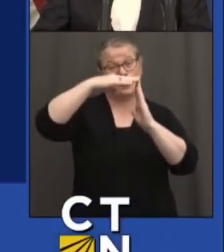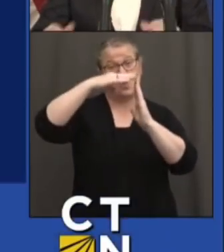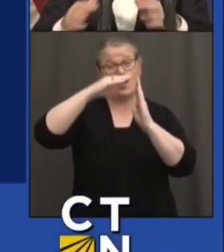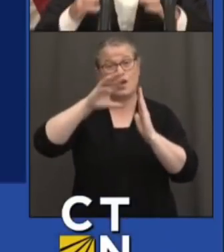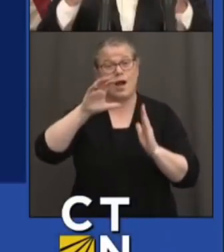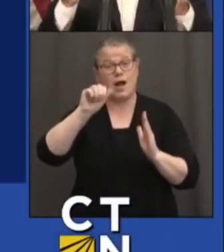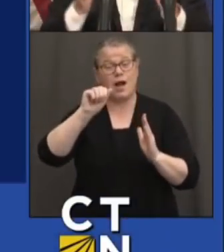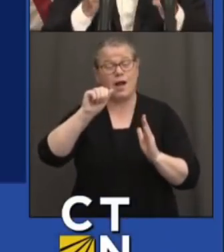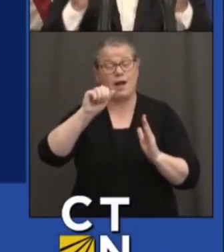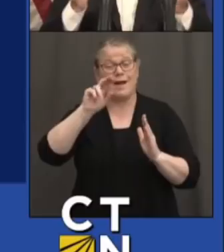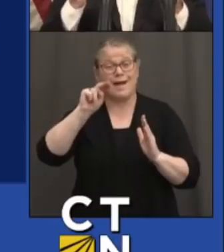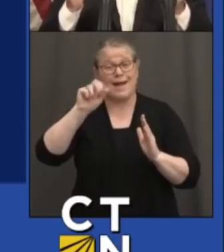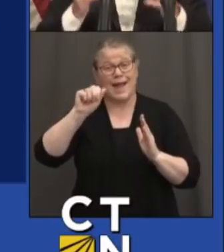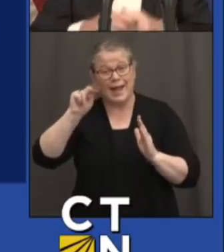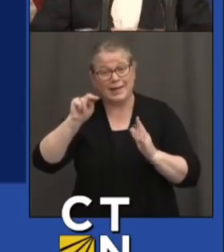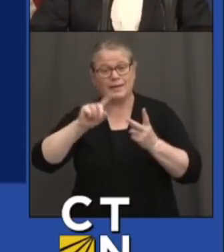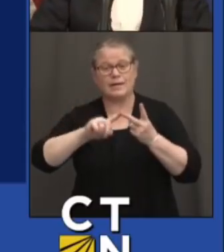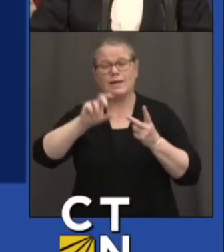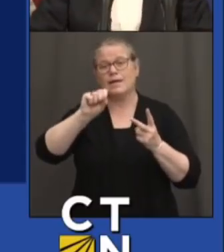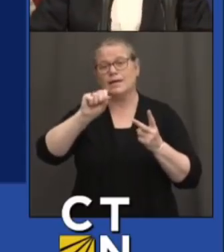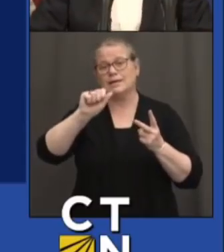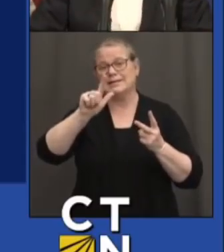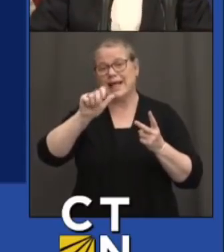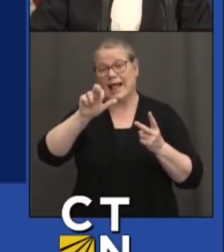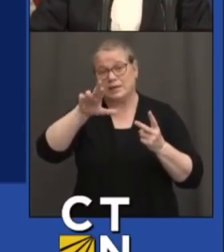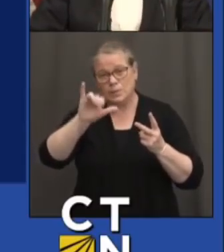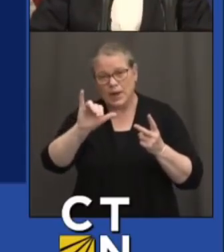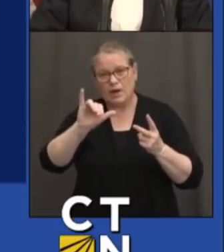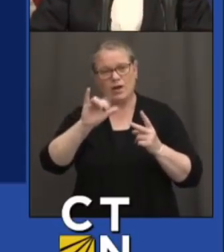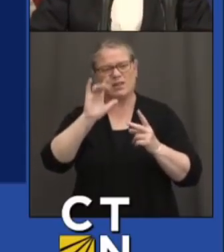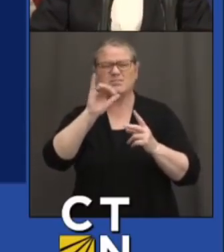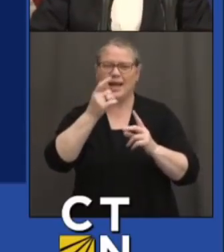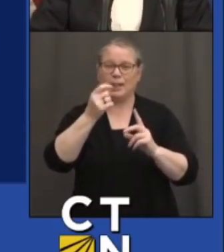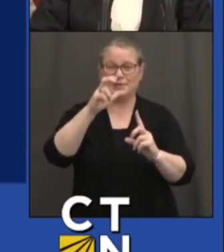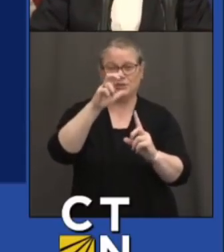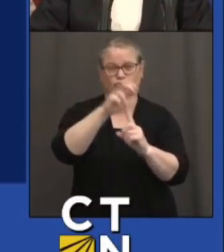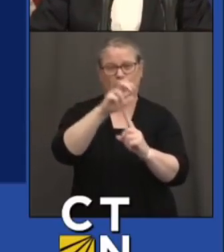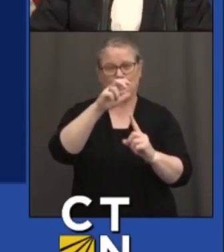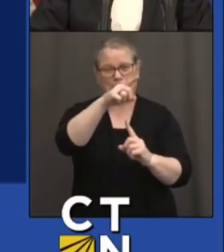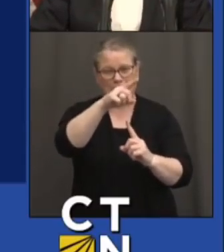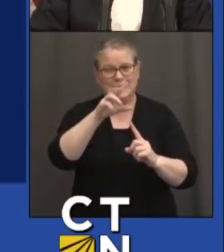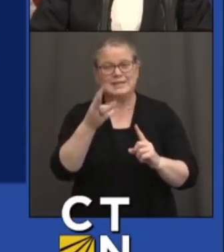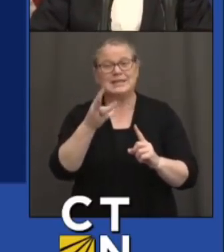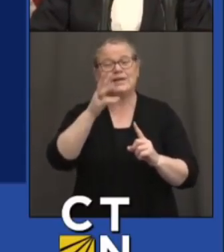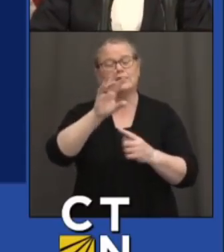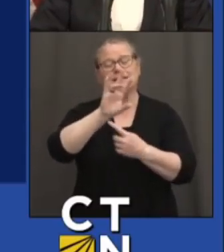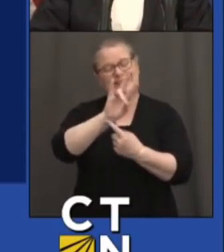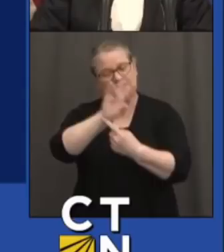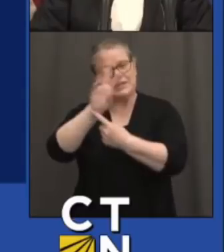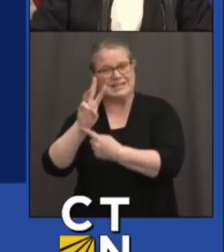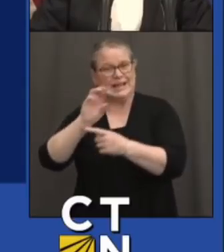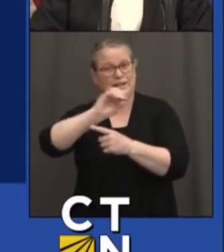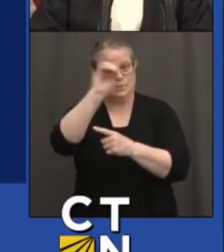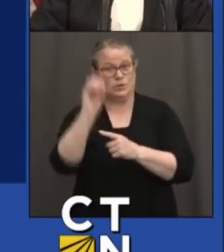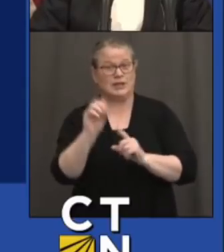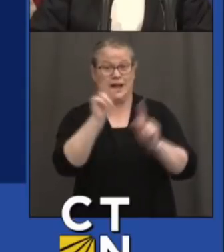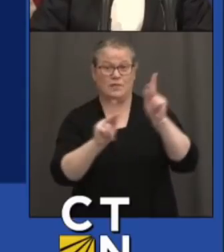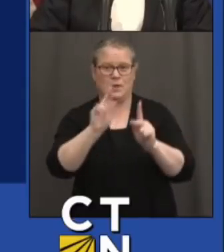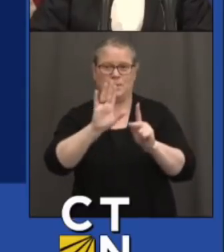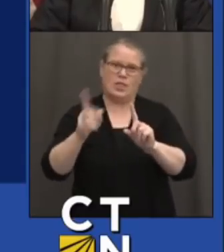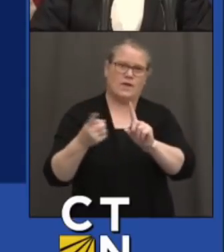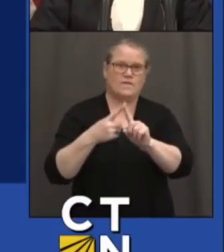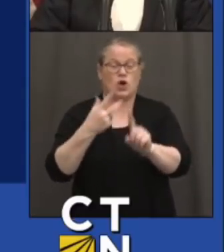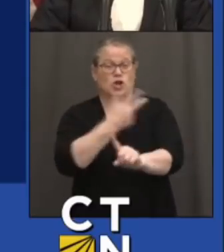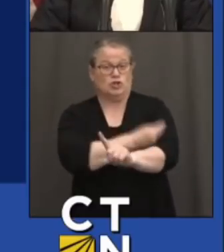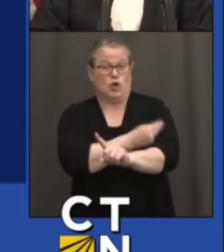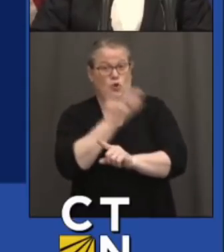got Salisbury. They've been sort of our champs. 76% of the people have had their first dose. That's